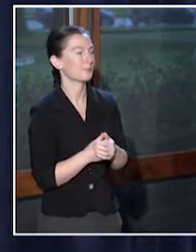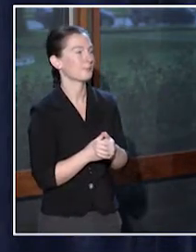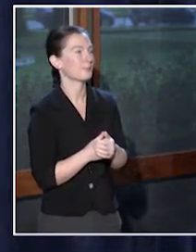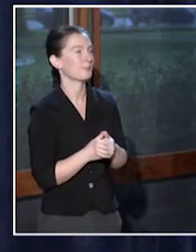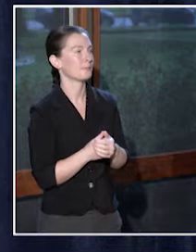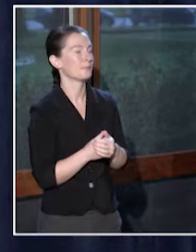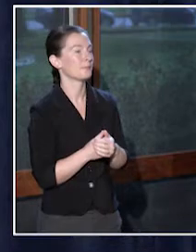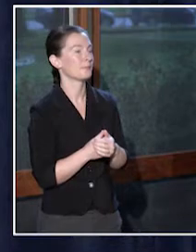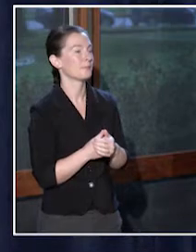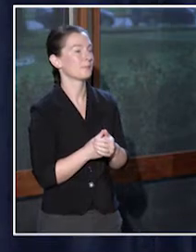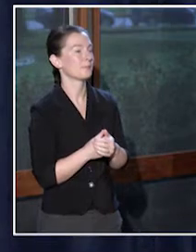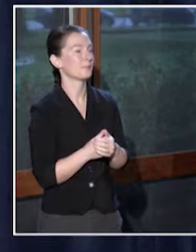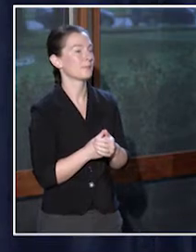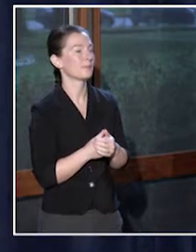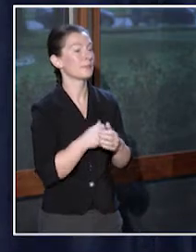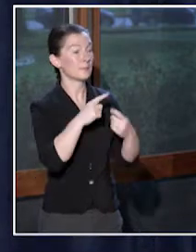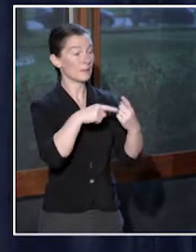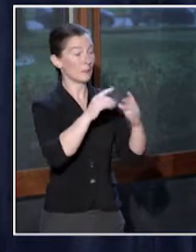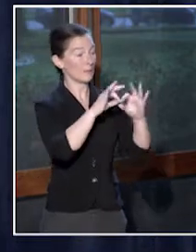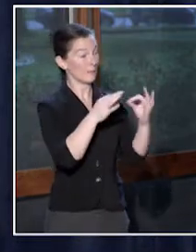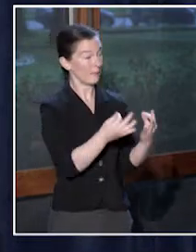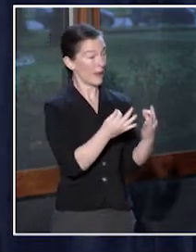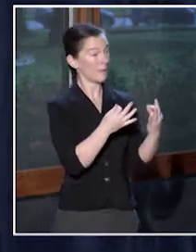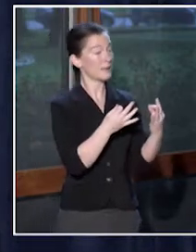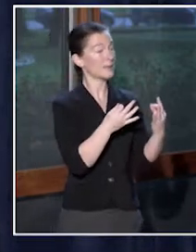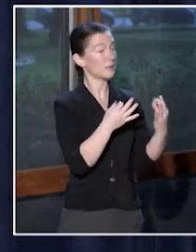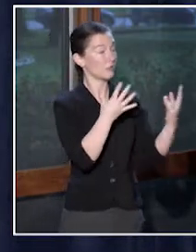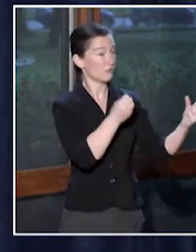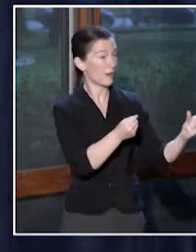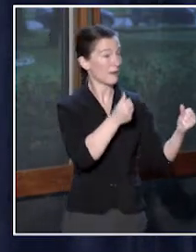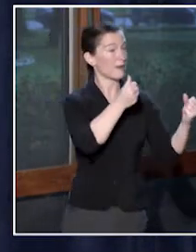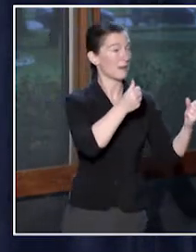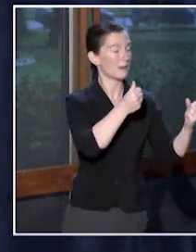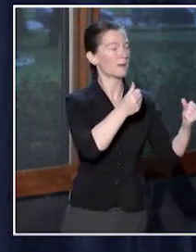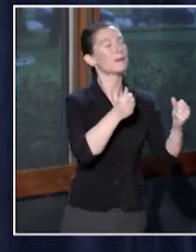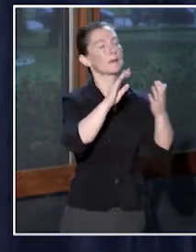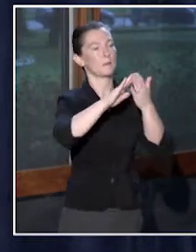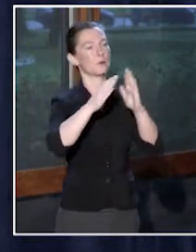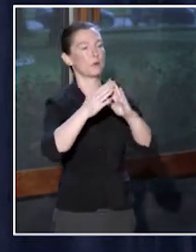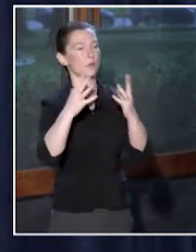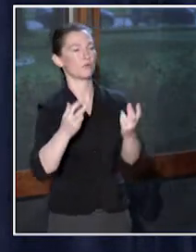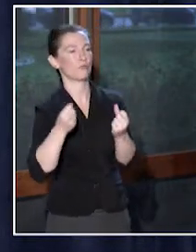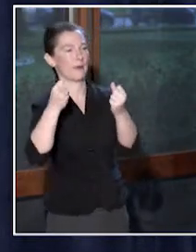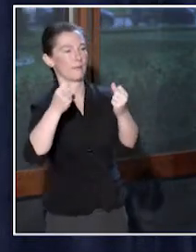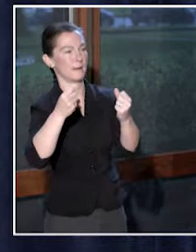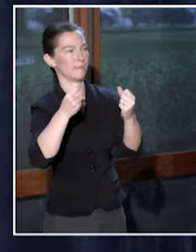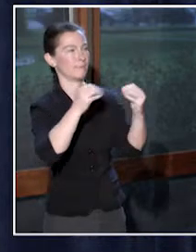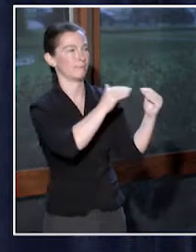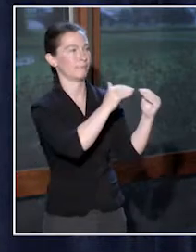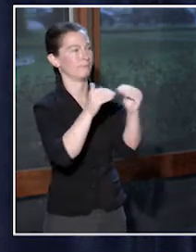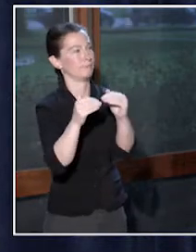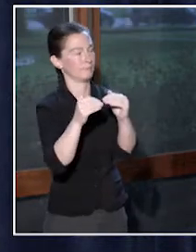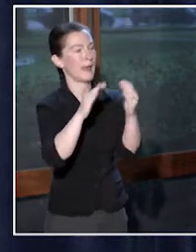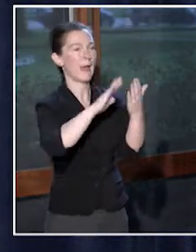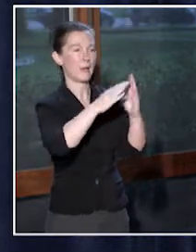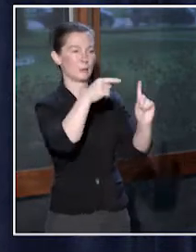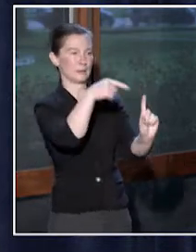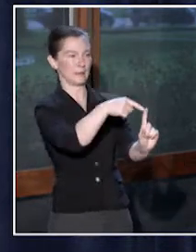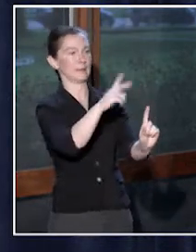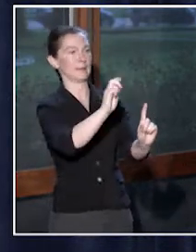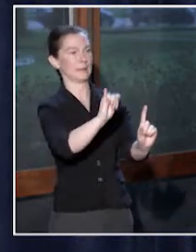and strengthen communities. And housing is the key to all of that.